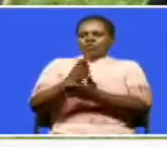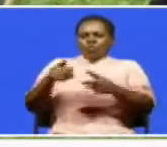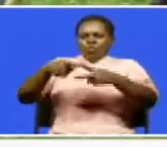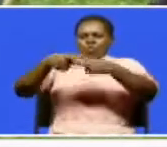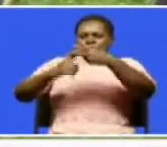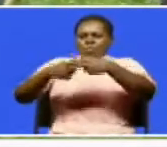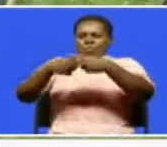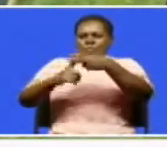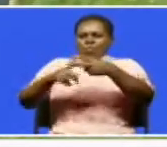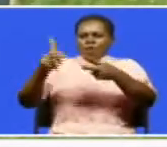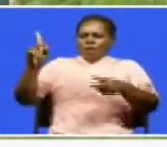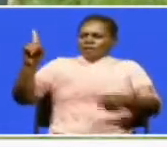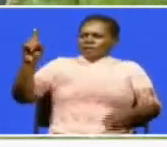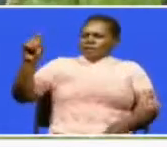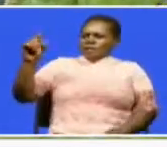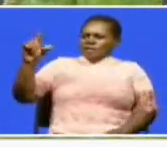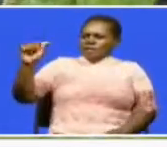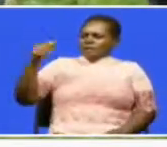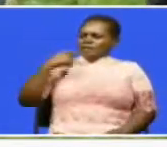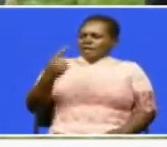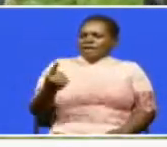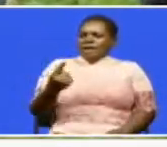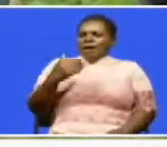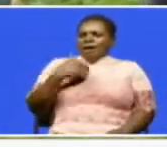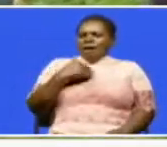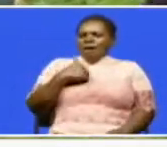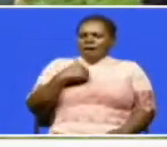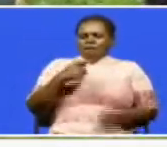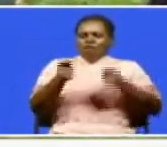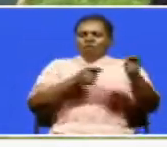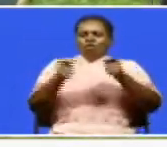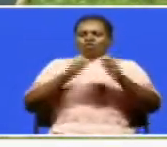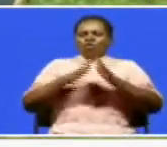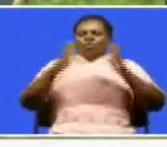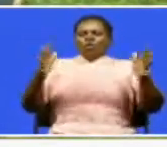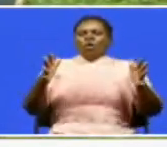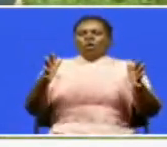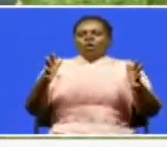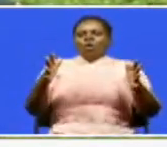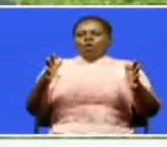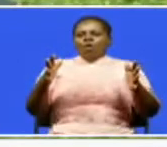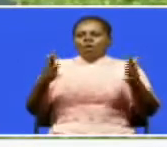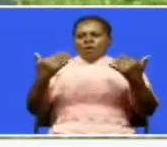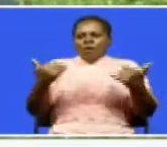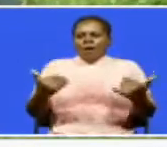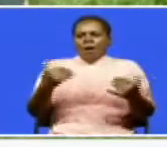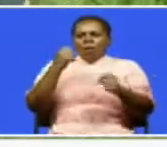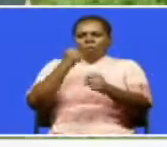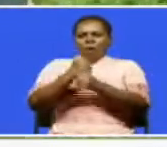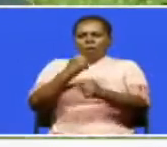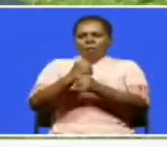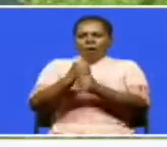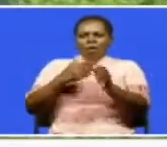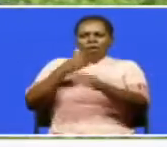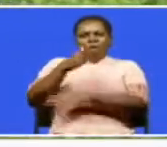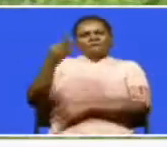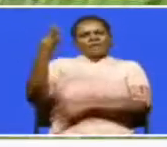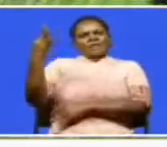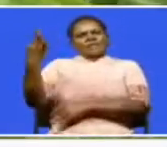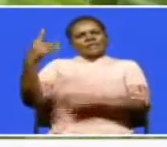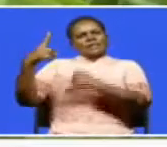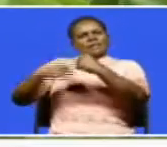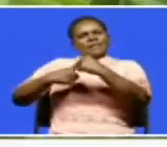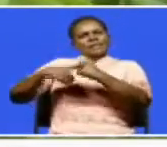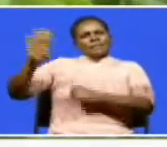factories. KTDA says farmers now have greater control over their assets, currently worth more than 36